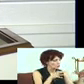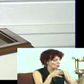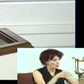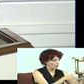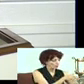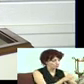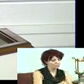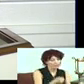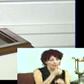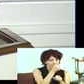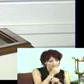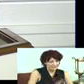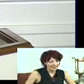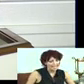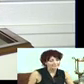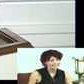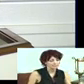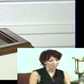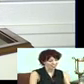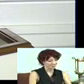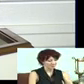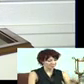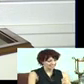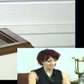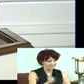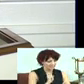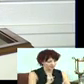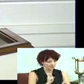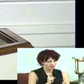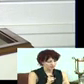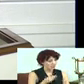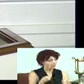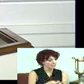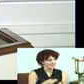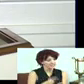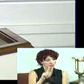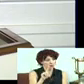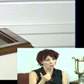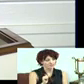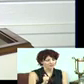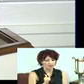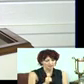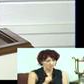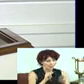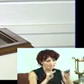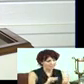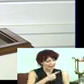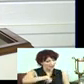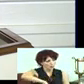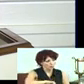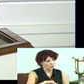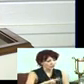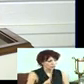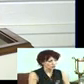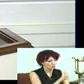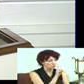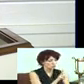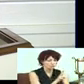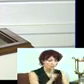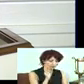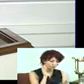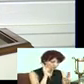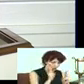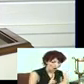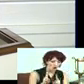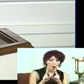bless these gifts, these offerings, and these tithes, and may we use them for your glory and honor.